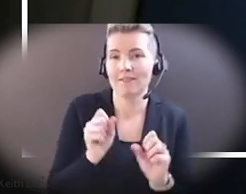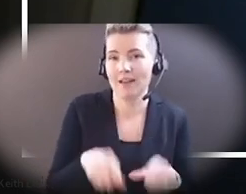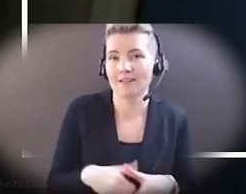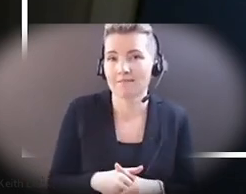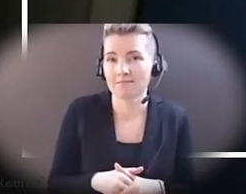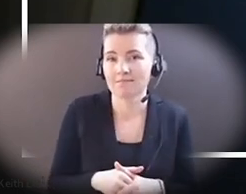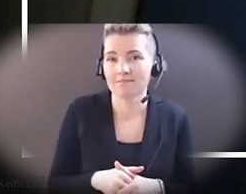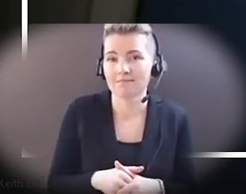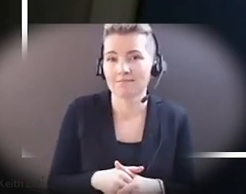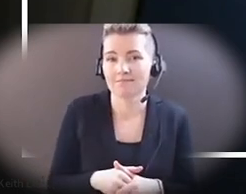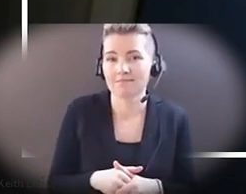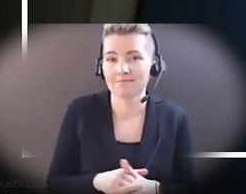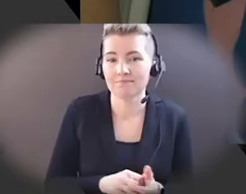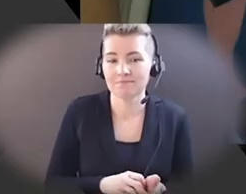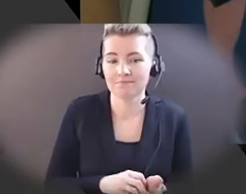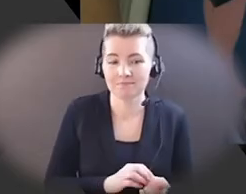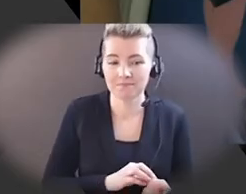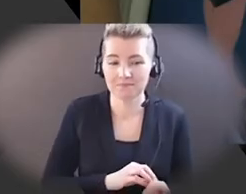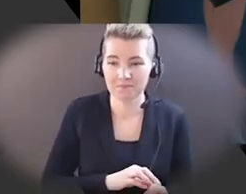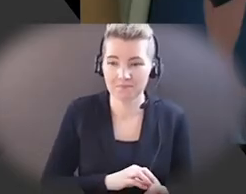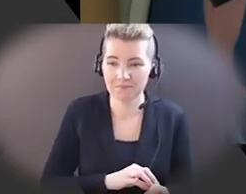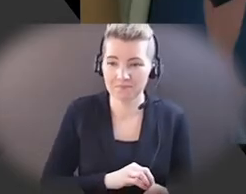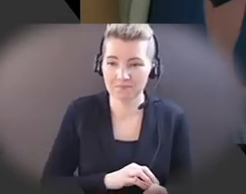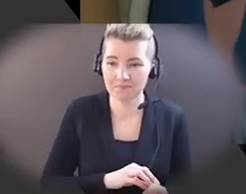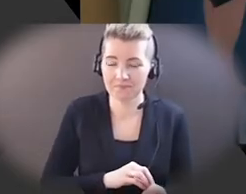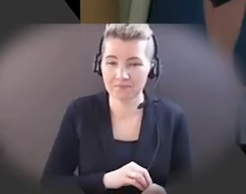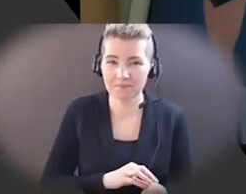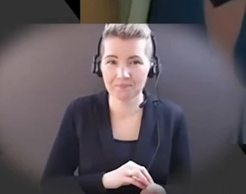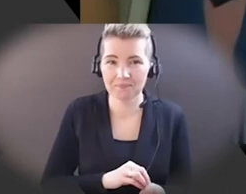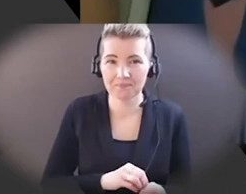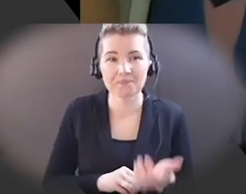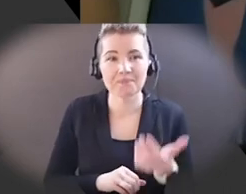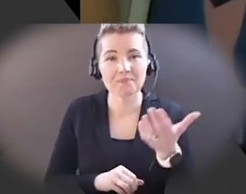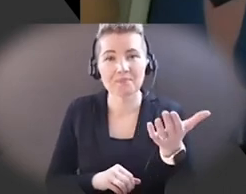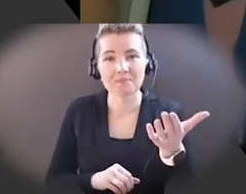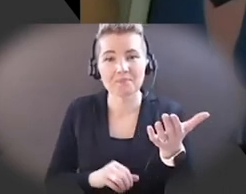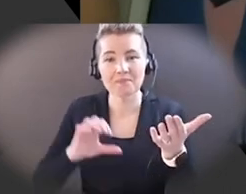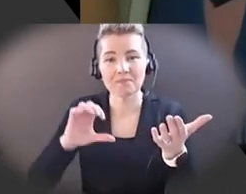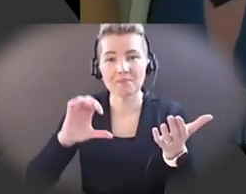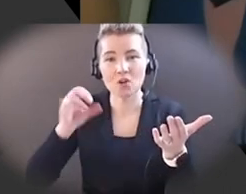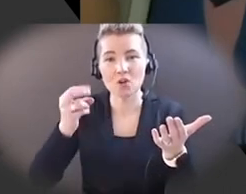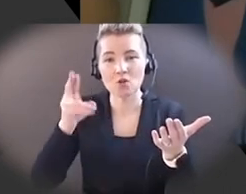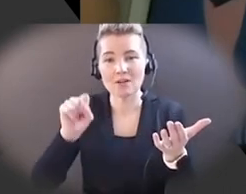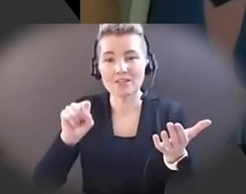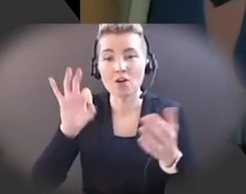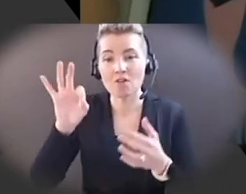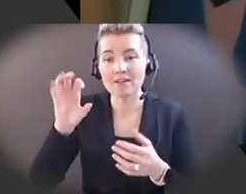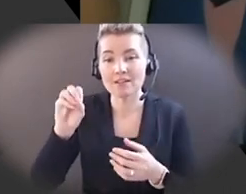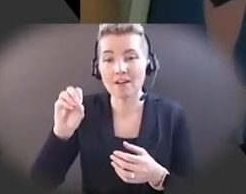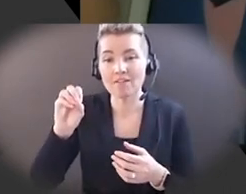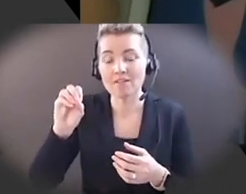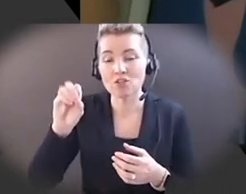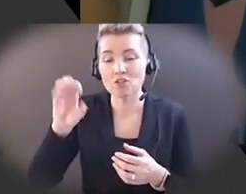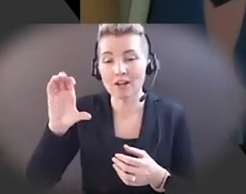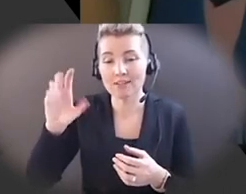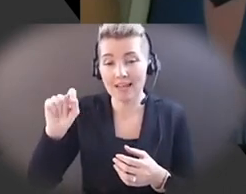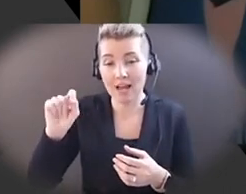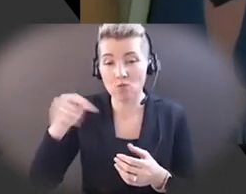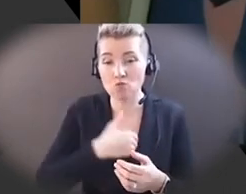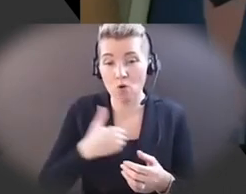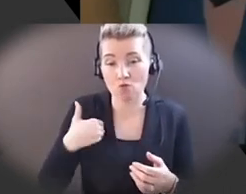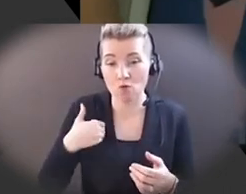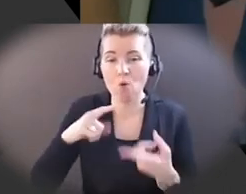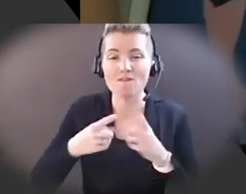Yeah, that's about it. Yeah, a resource I can suggest is that Friends of Chinatown Toronto NT Base is hosting